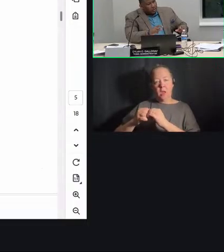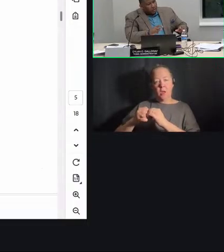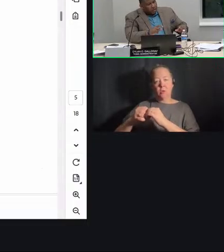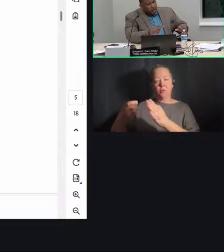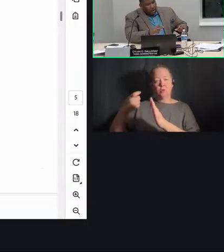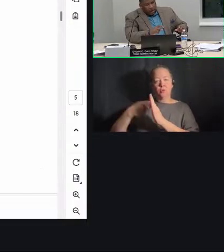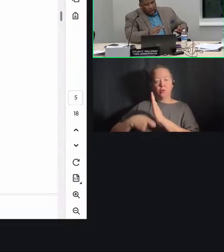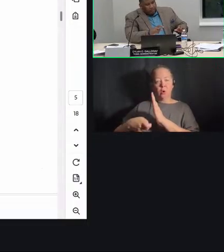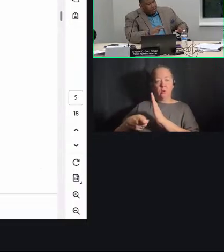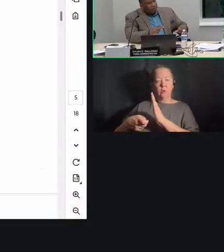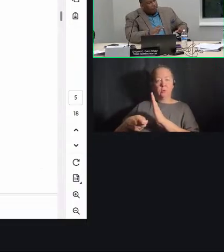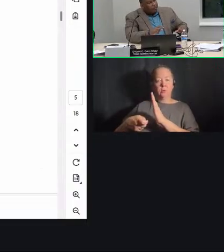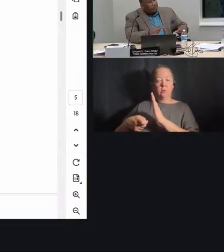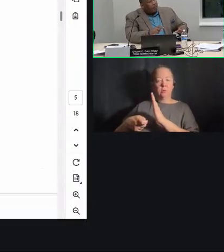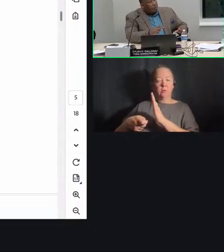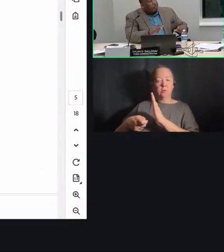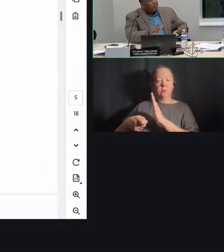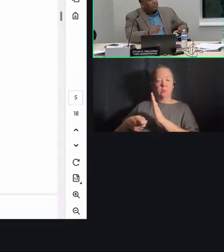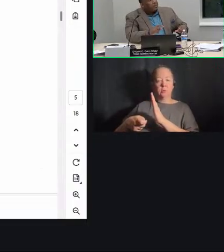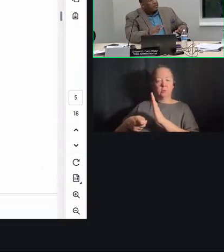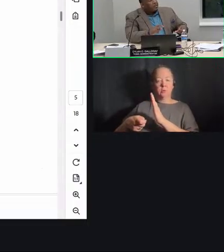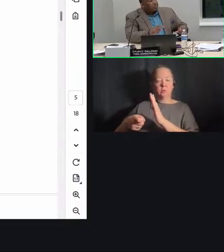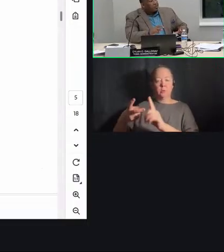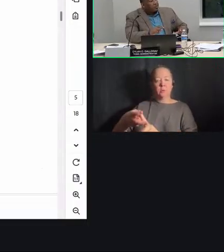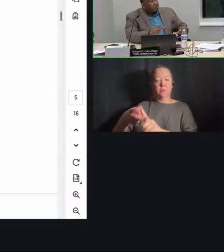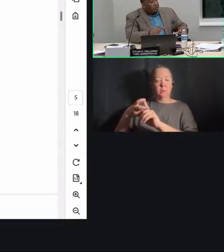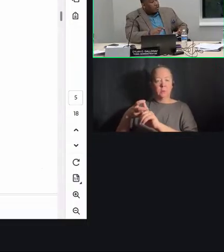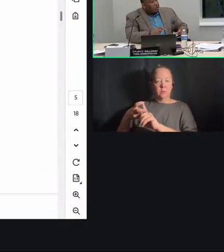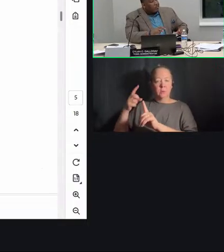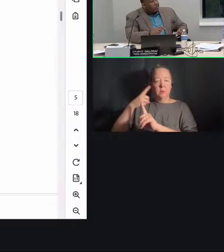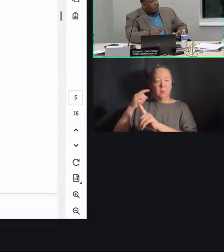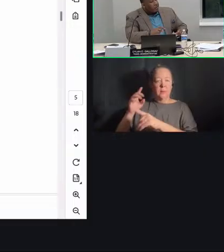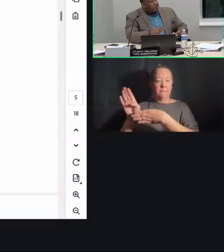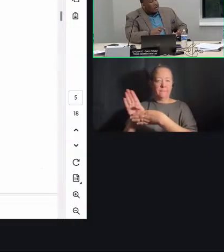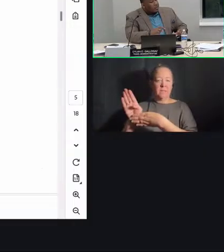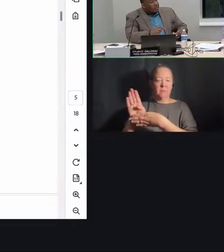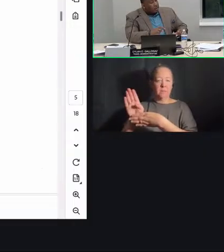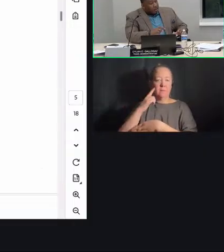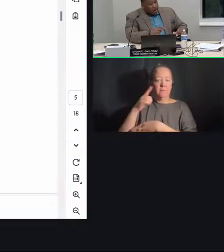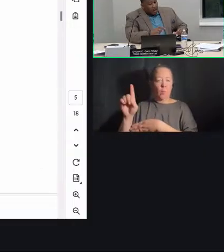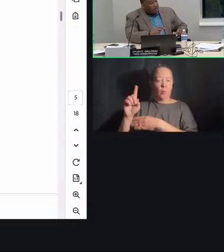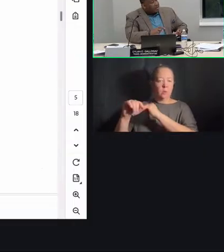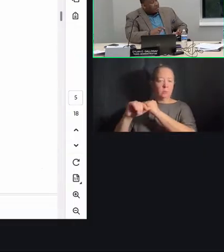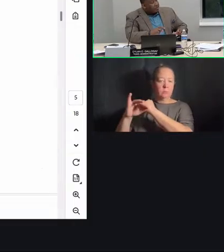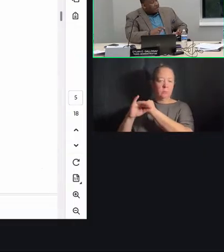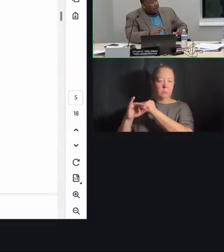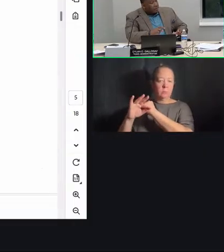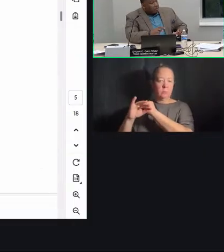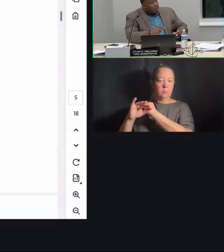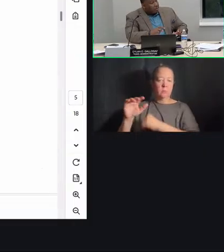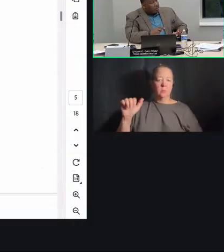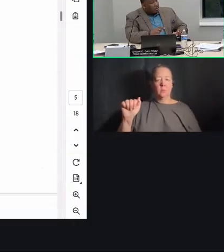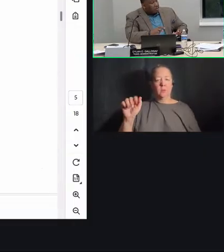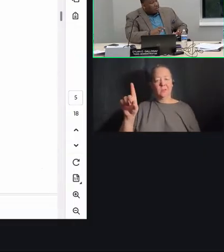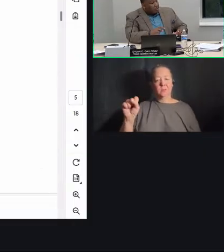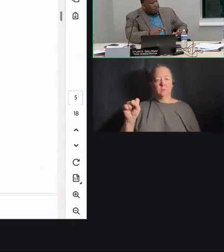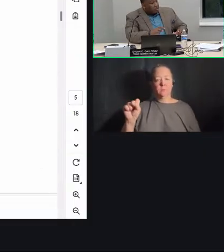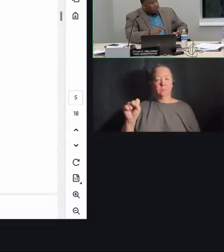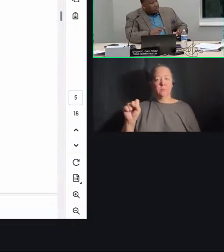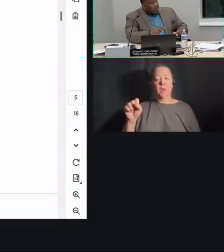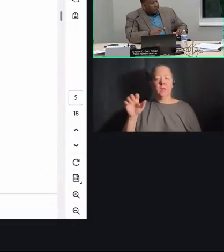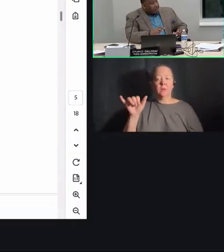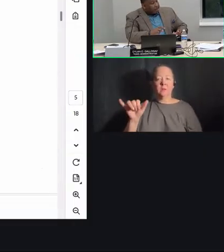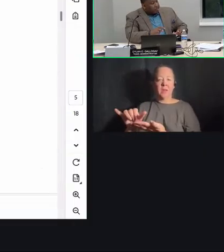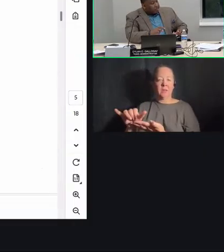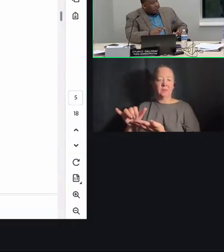charge people moving forward, businesses moving forward for advertisement. That is something that I will want to talk to the mayor